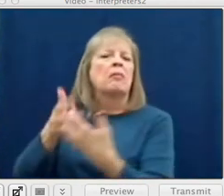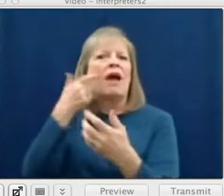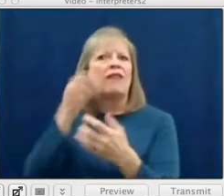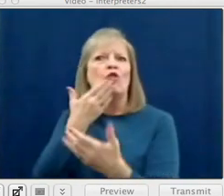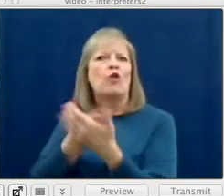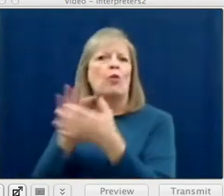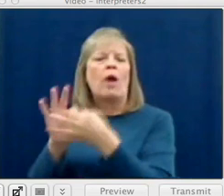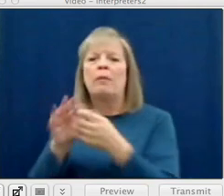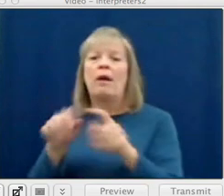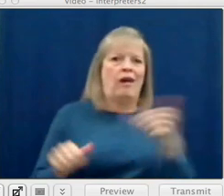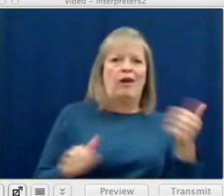Or somebody might be